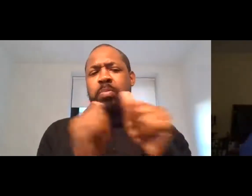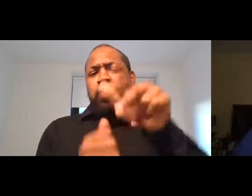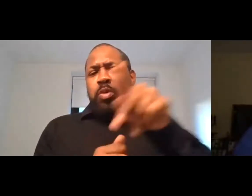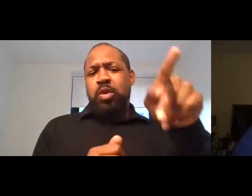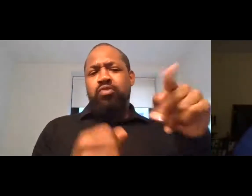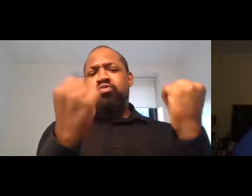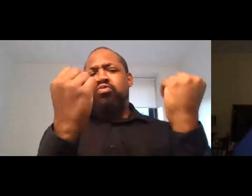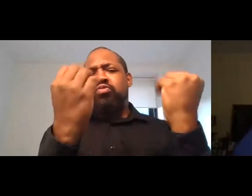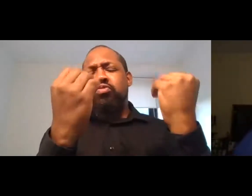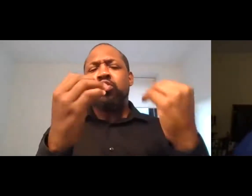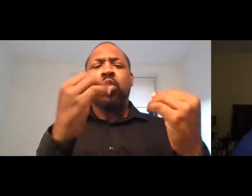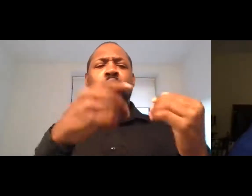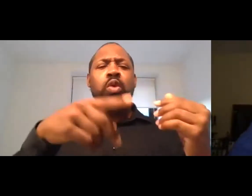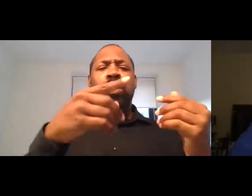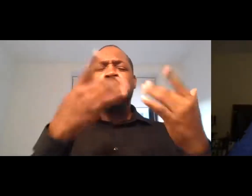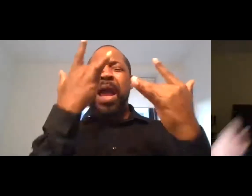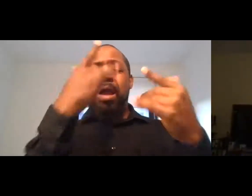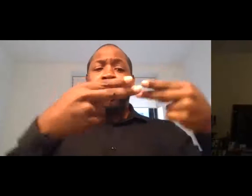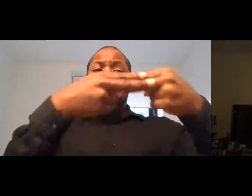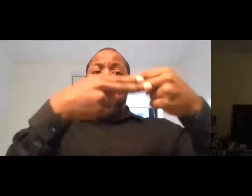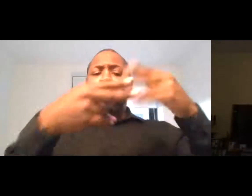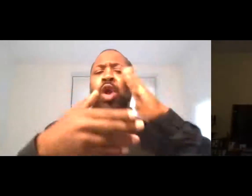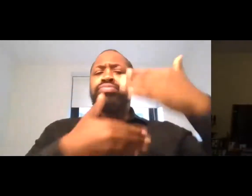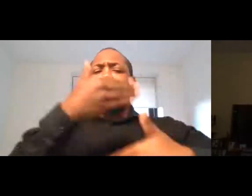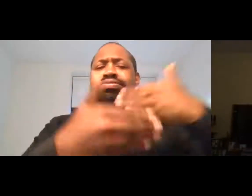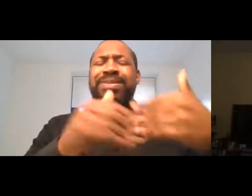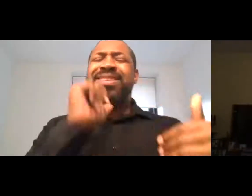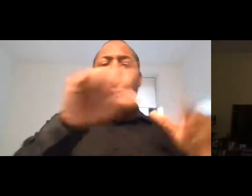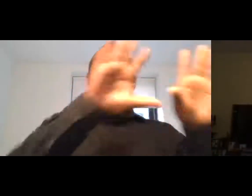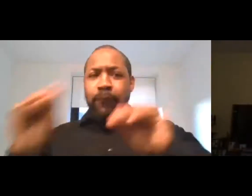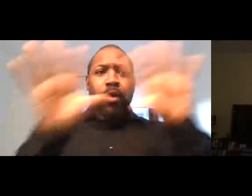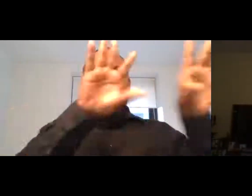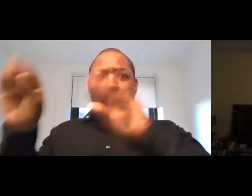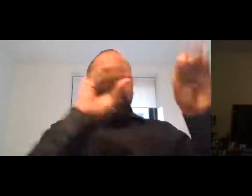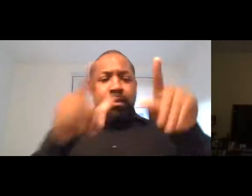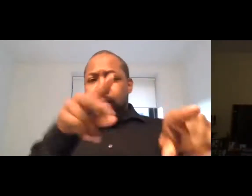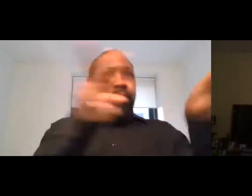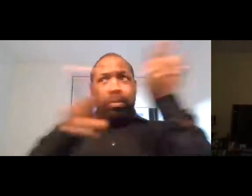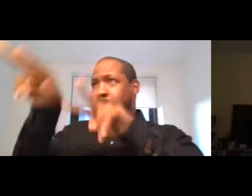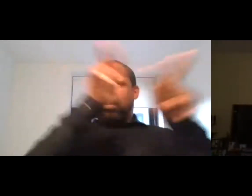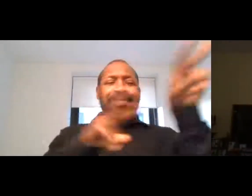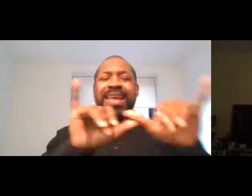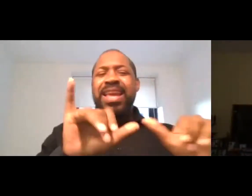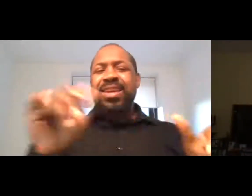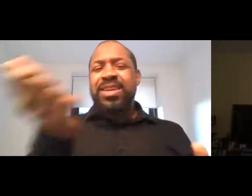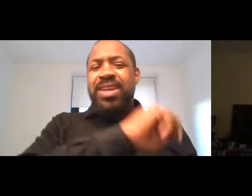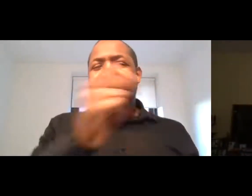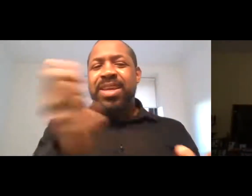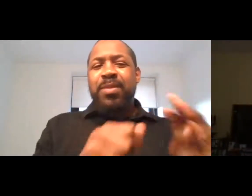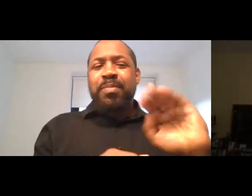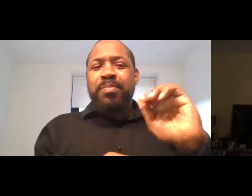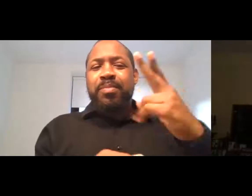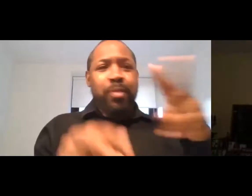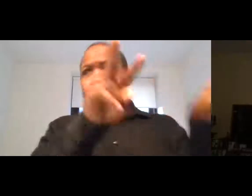technique where I'm using the PowerPoint as a virtual background. And that way,